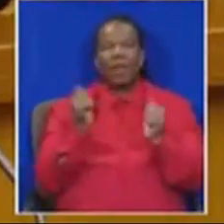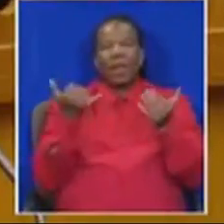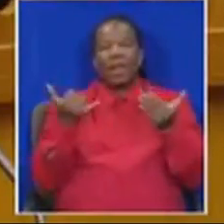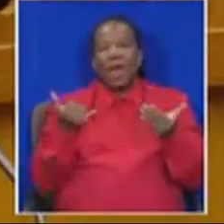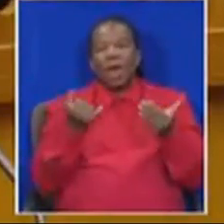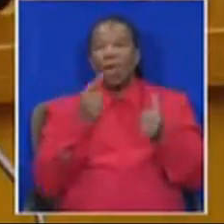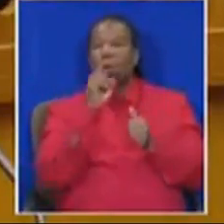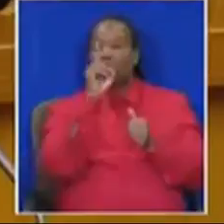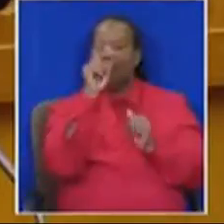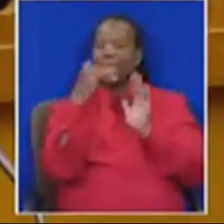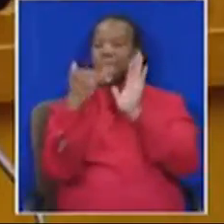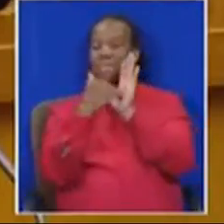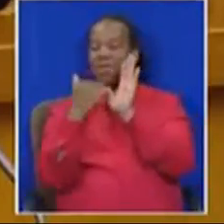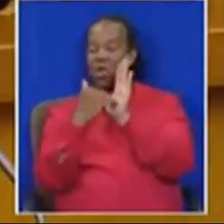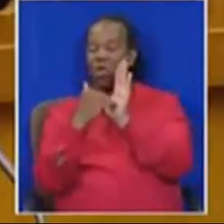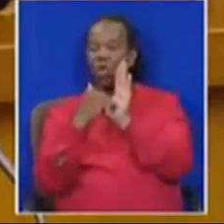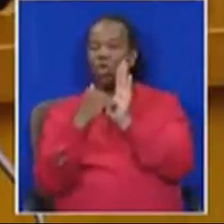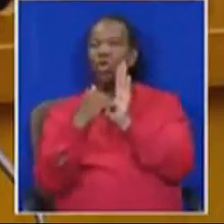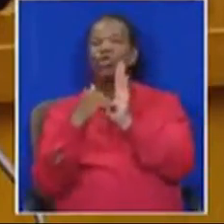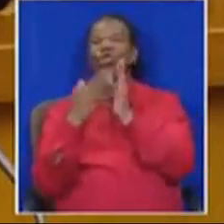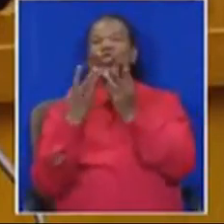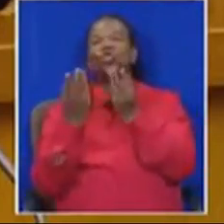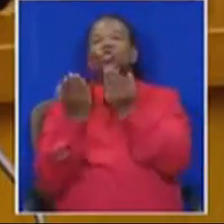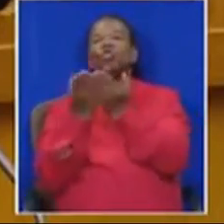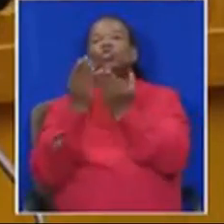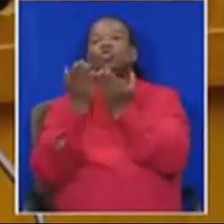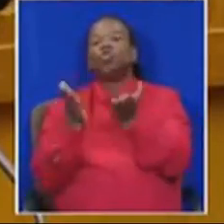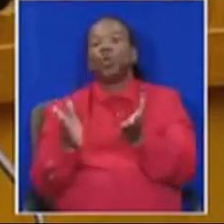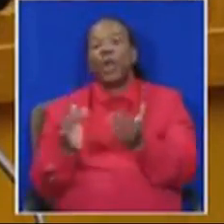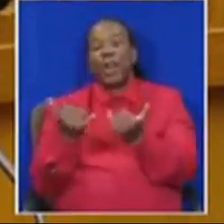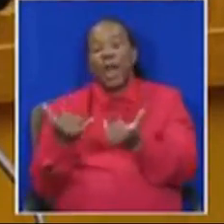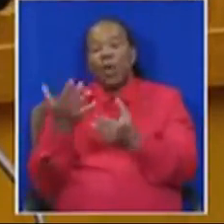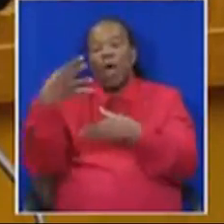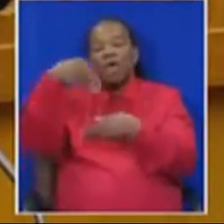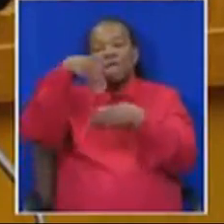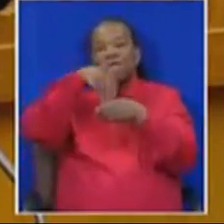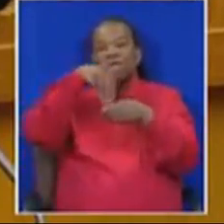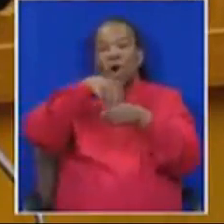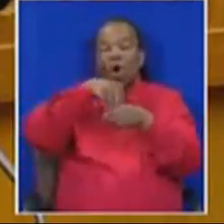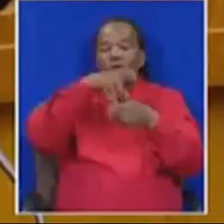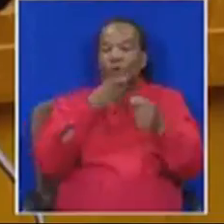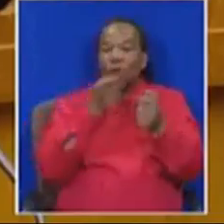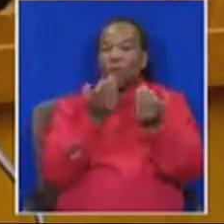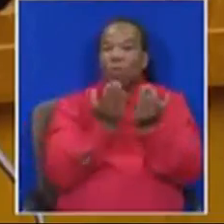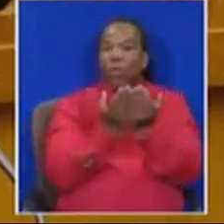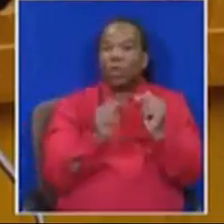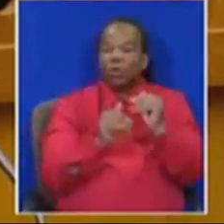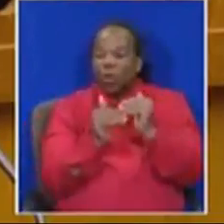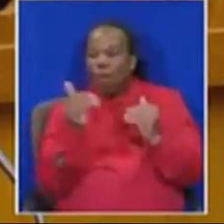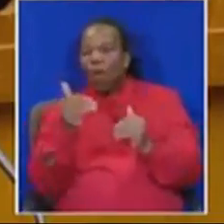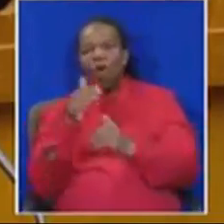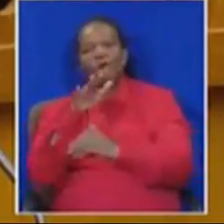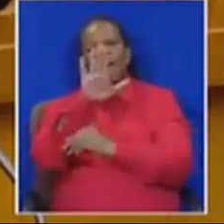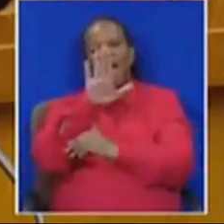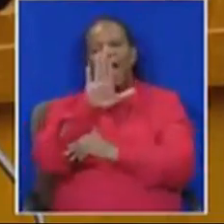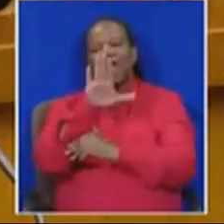1 million students who are enrolled in higher education, up from 500,000